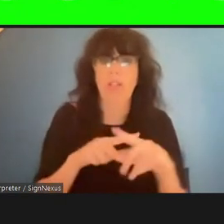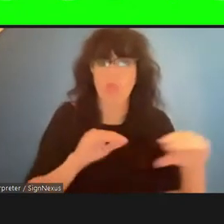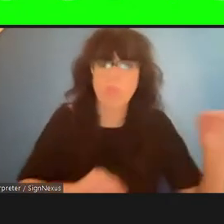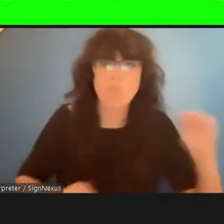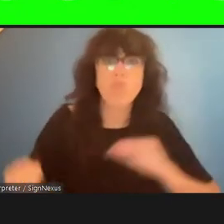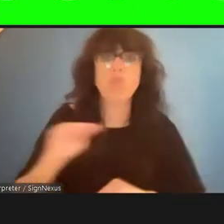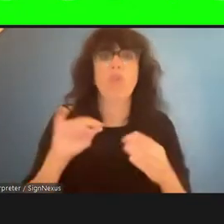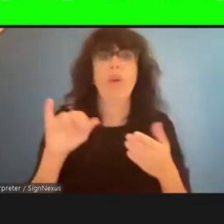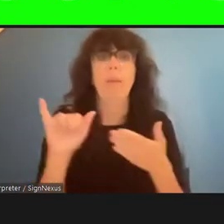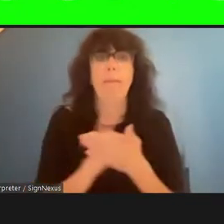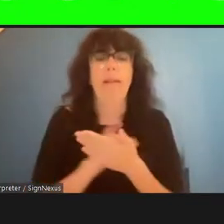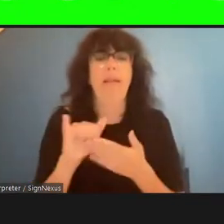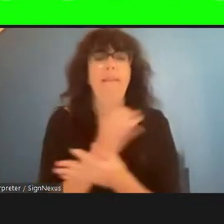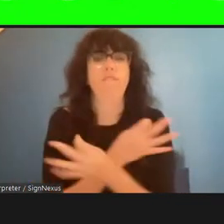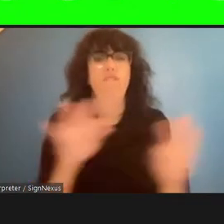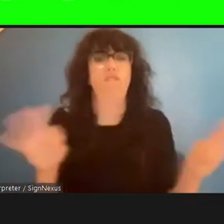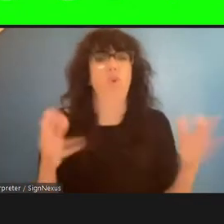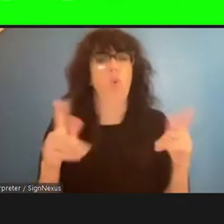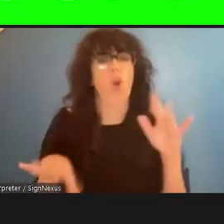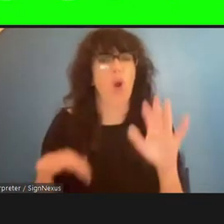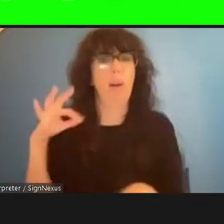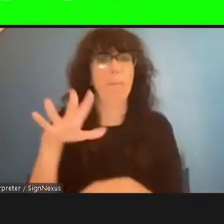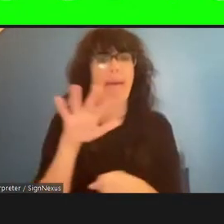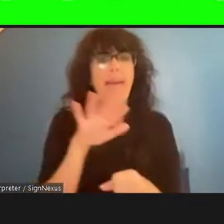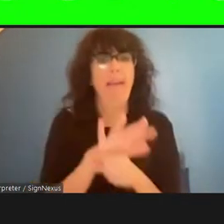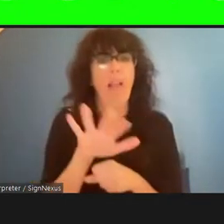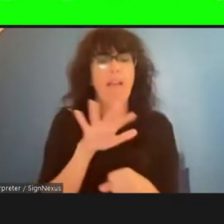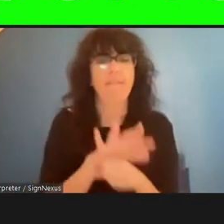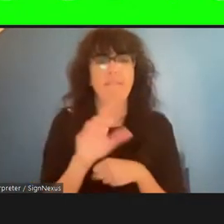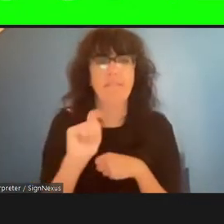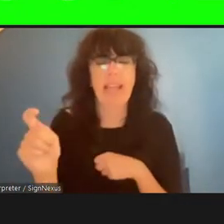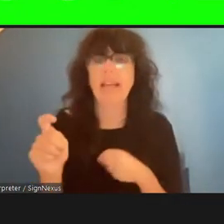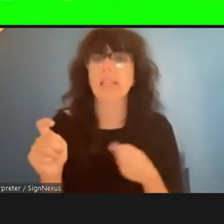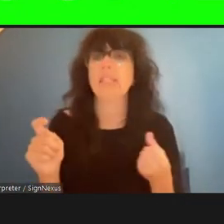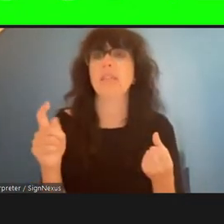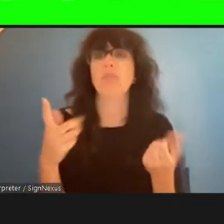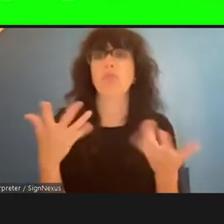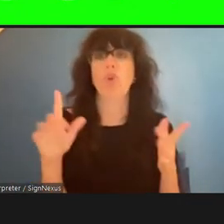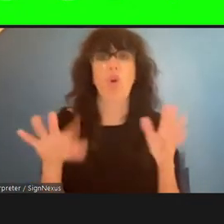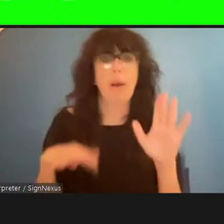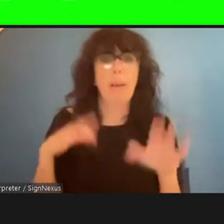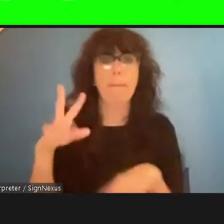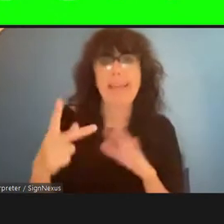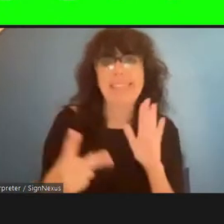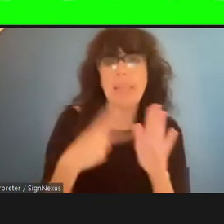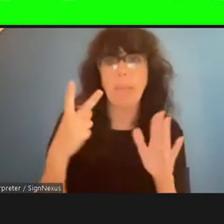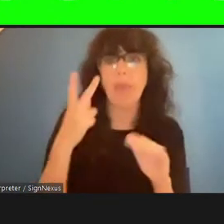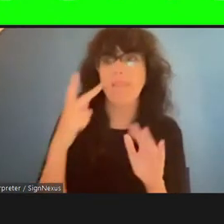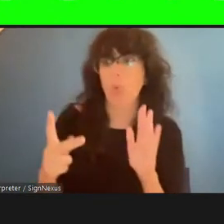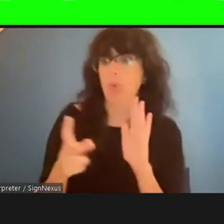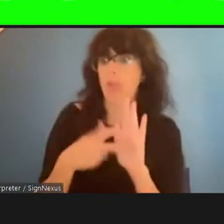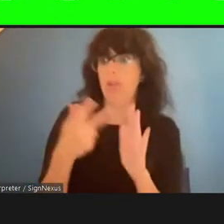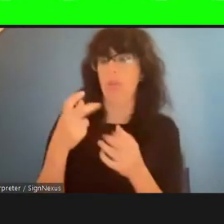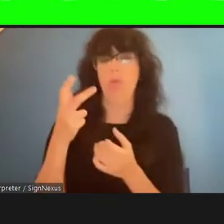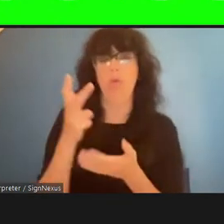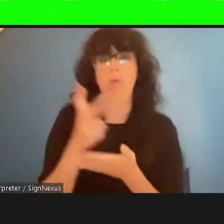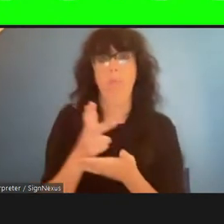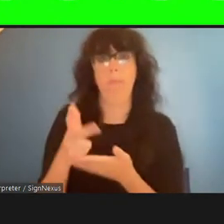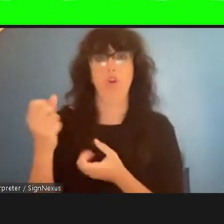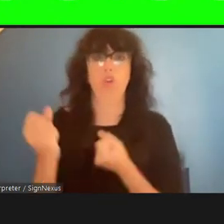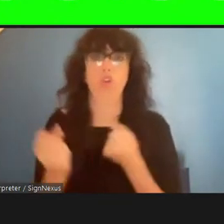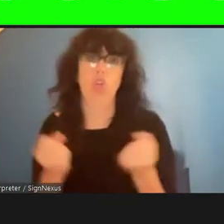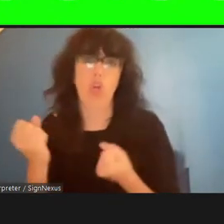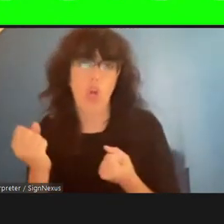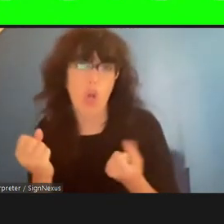freely we already pay enough taxes these guys is already paying double if you double park your car just a little bit you're gonna give 150 dollars on